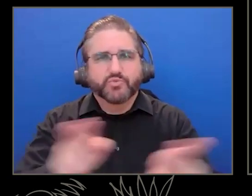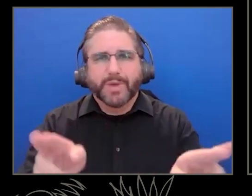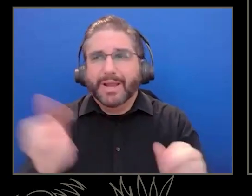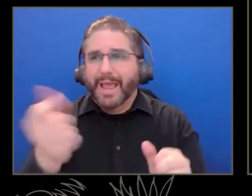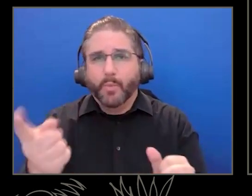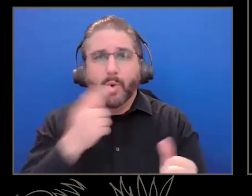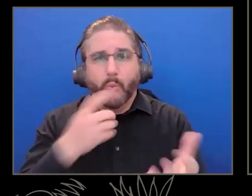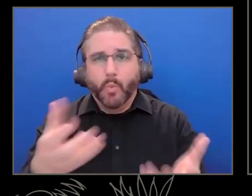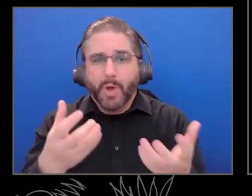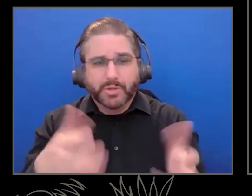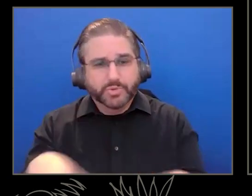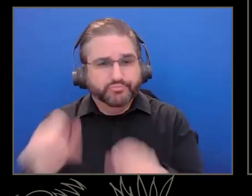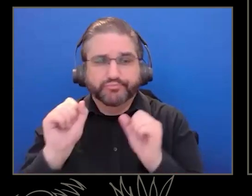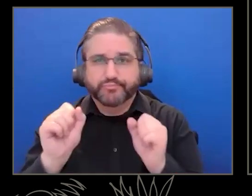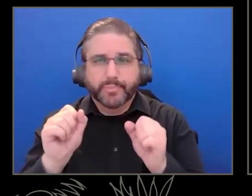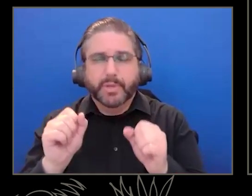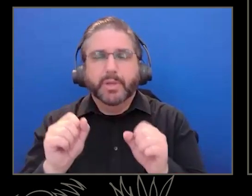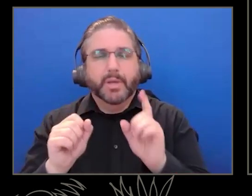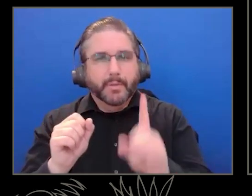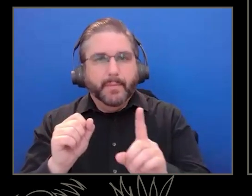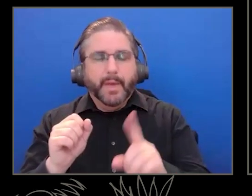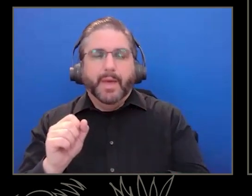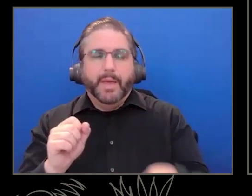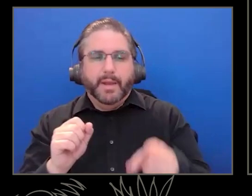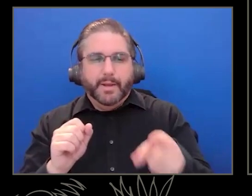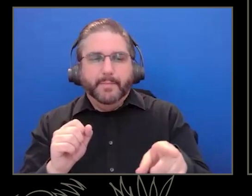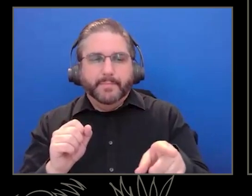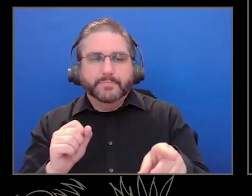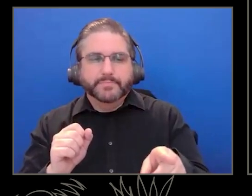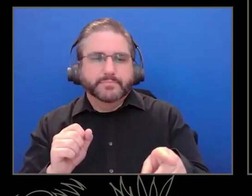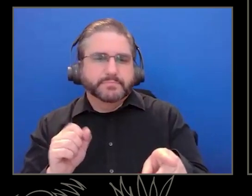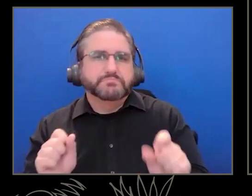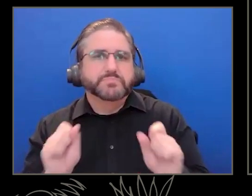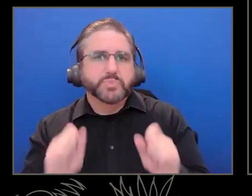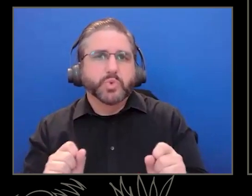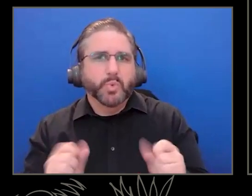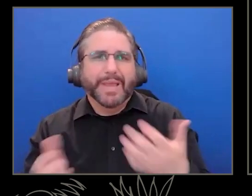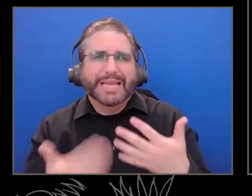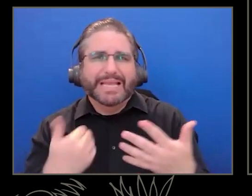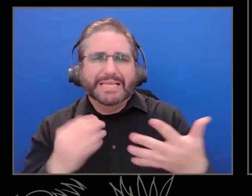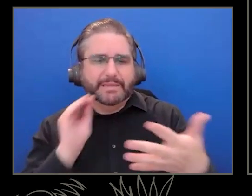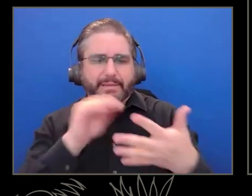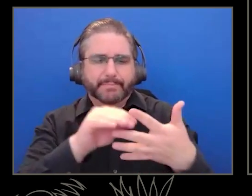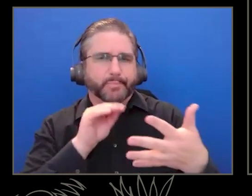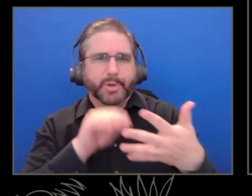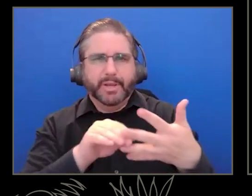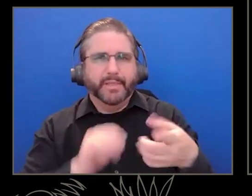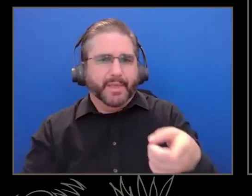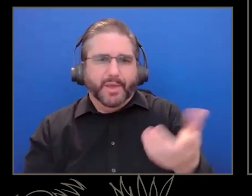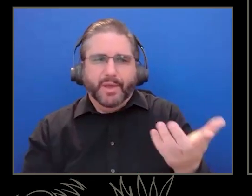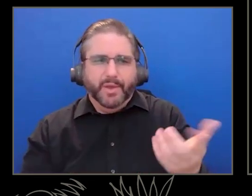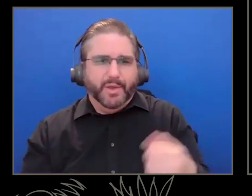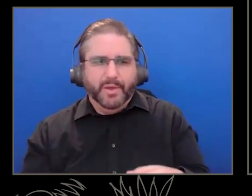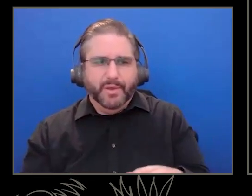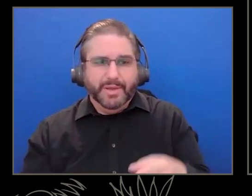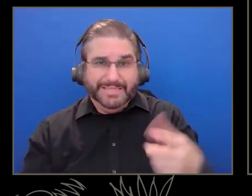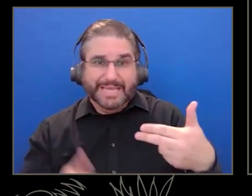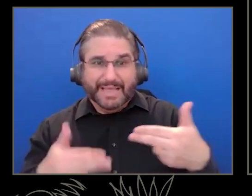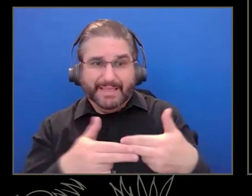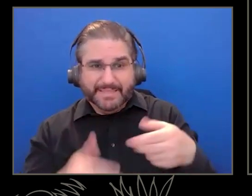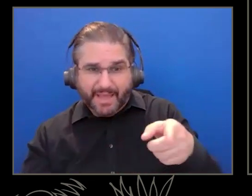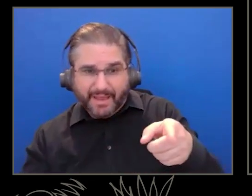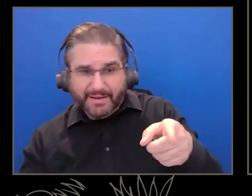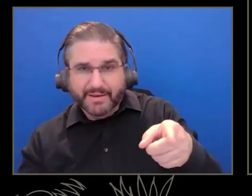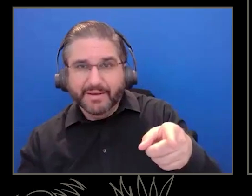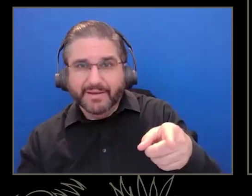over. But we can pretty easily, like this slide shows, how do